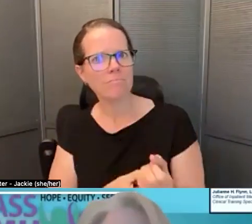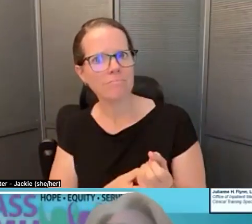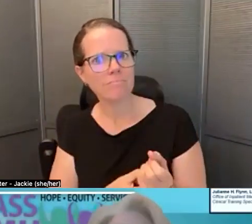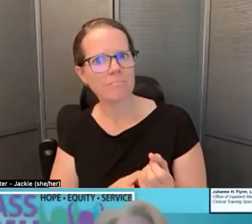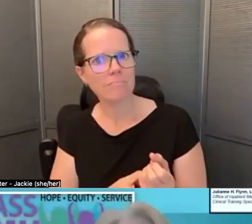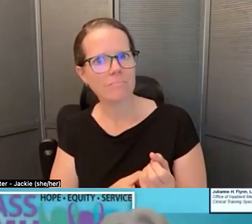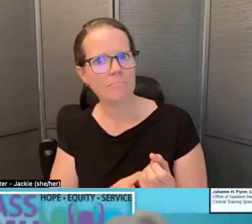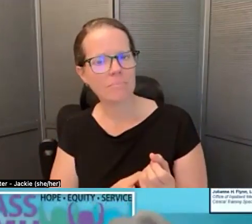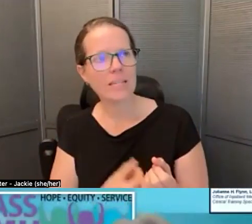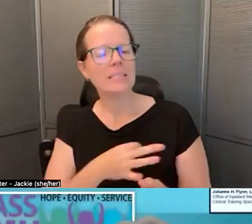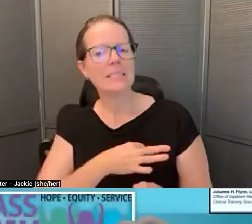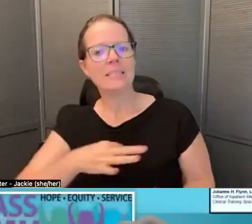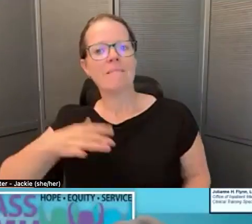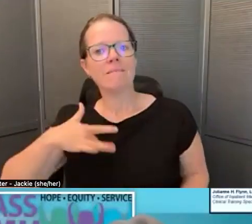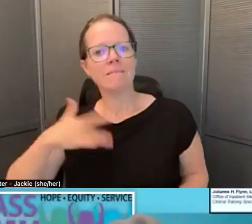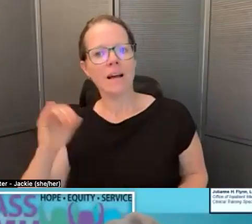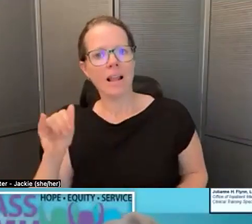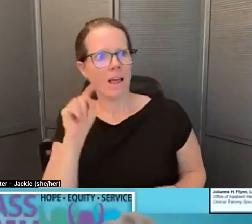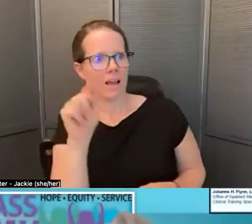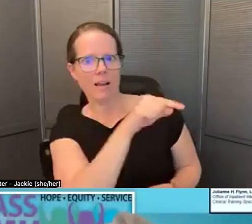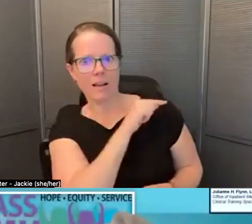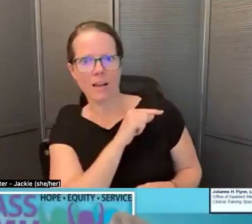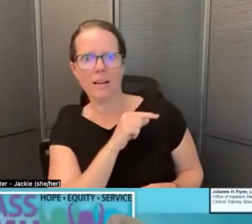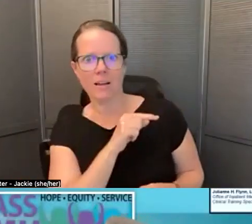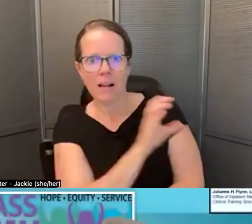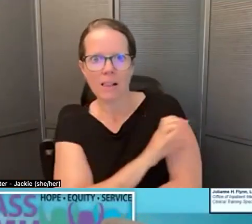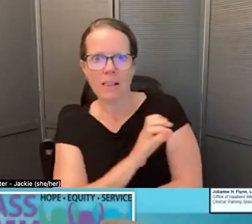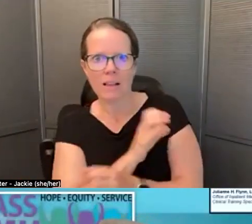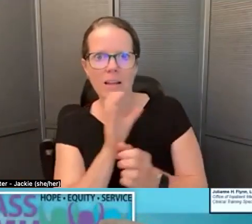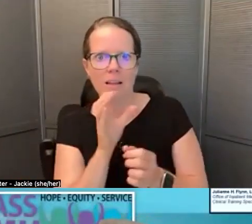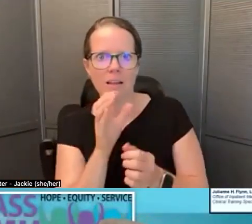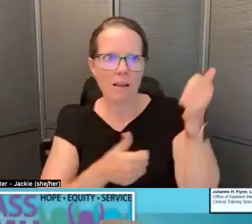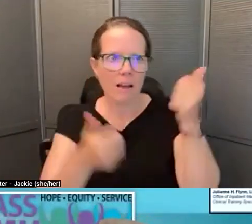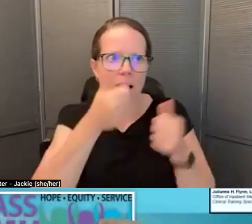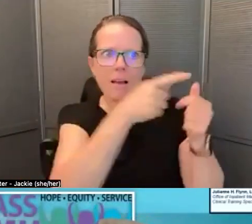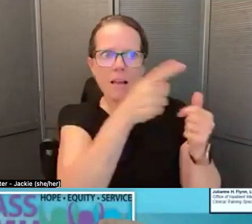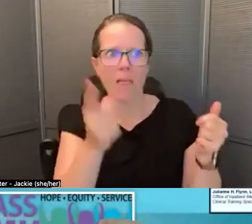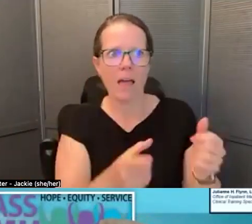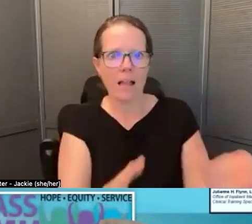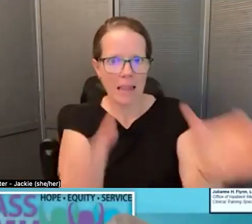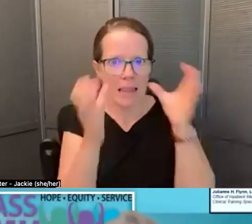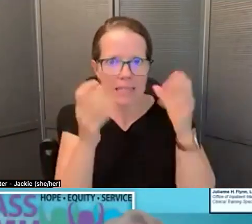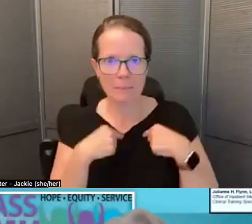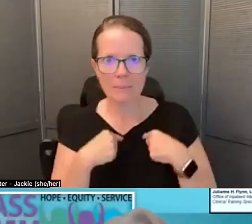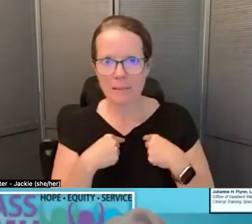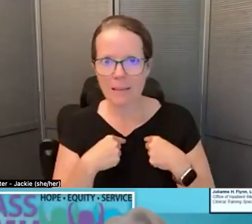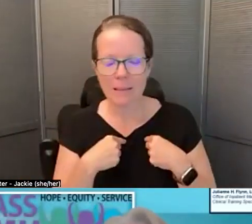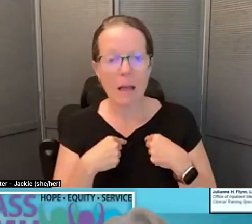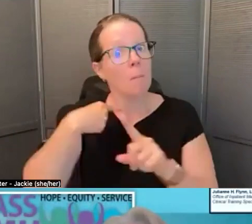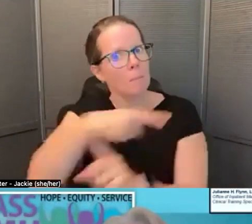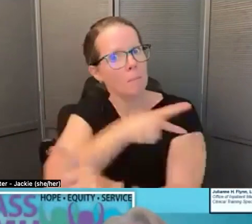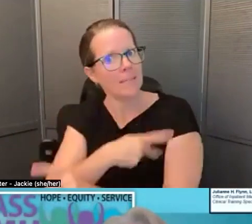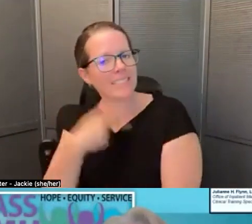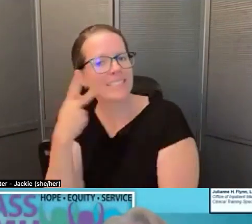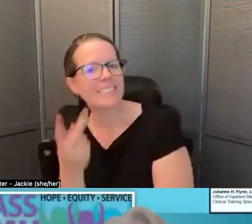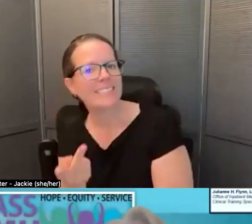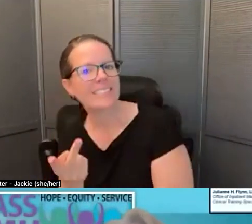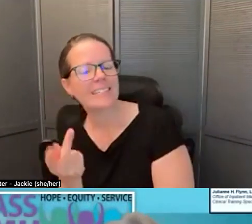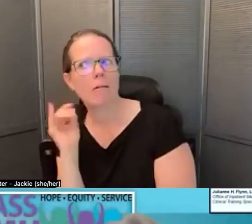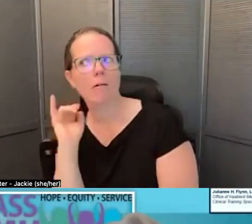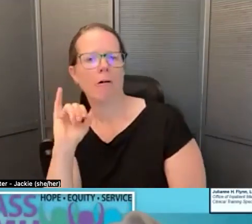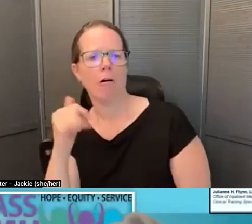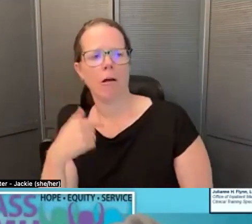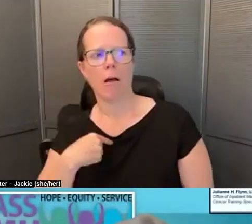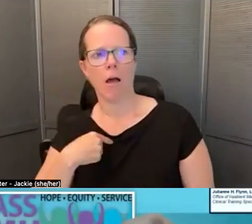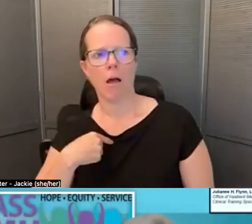to. And I think the patients also were seeing that, like, I don't have to engage in maybe an unsafe or aggressive behavior to get